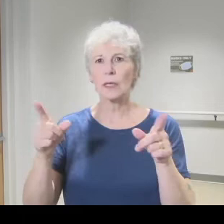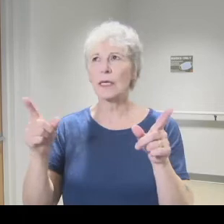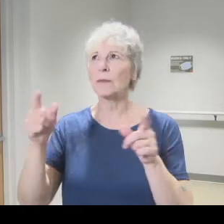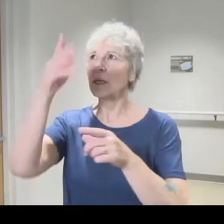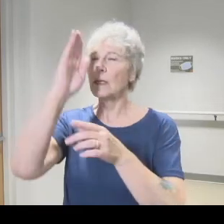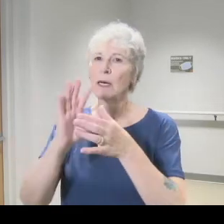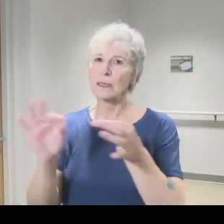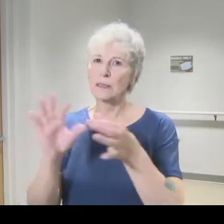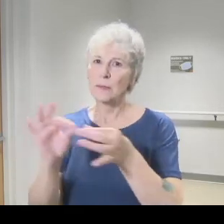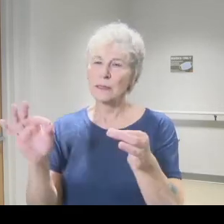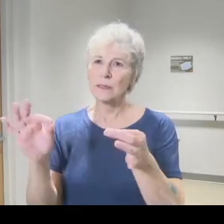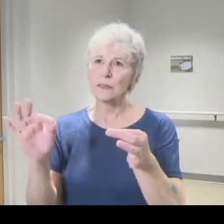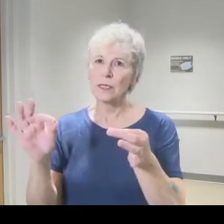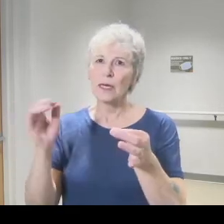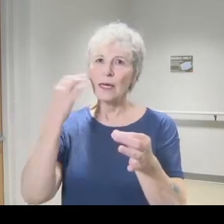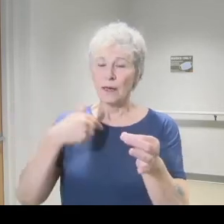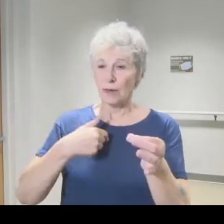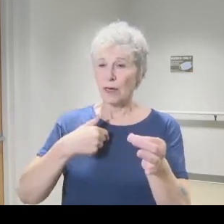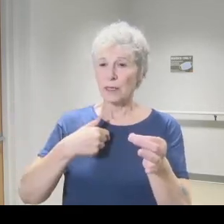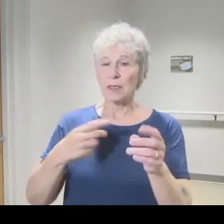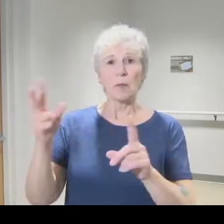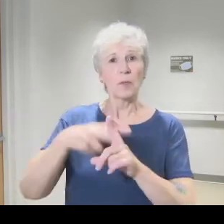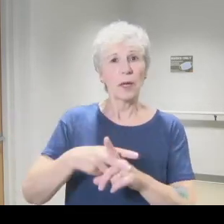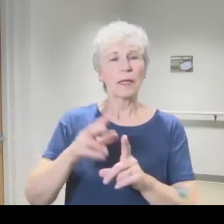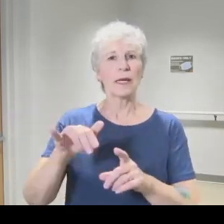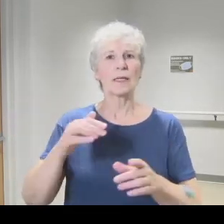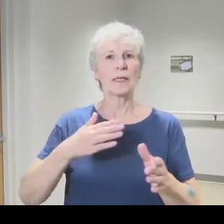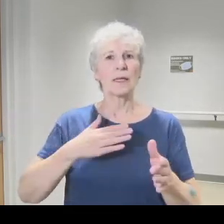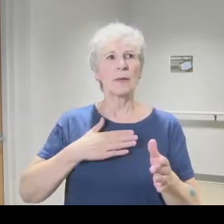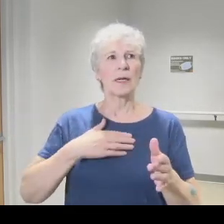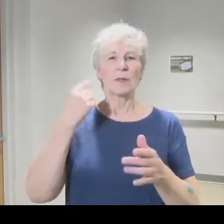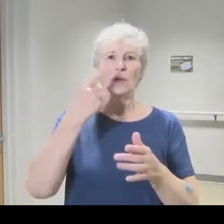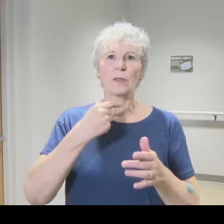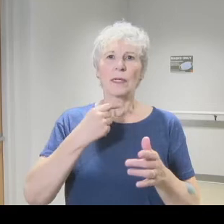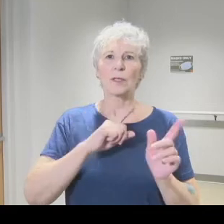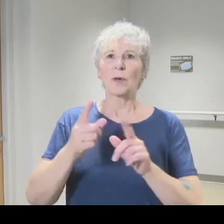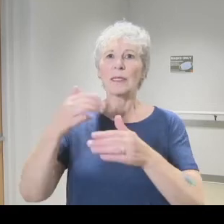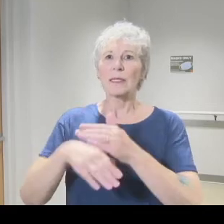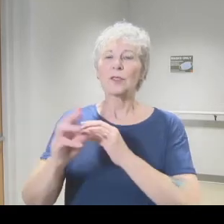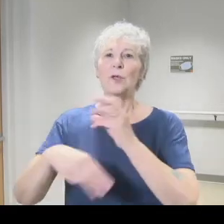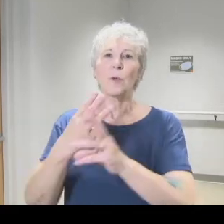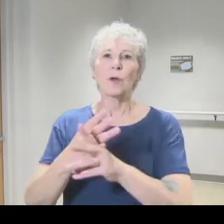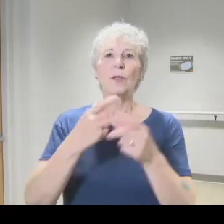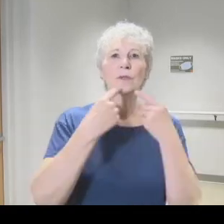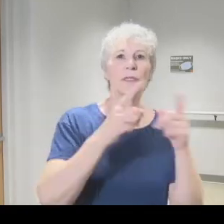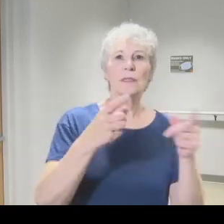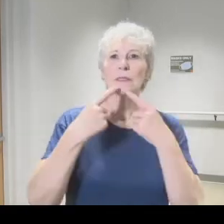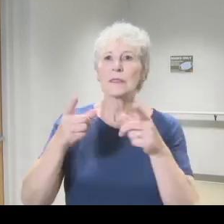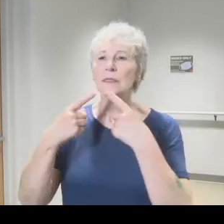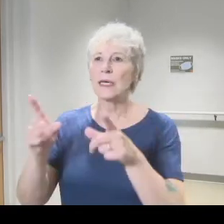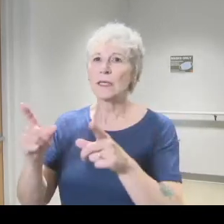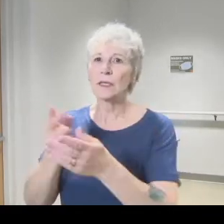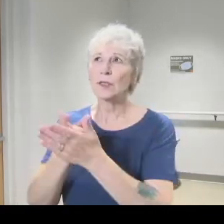if I were to apply that to our current context, it might look like actually going into the world and proclaiming the truths of God and